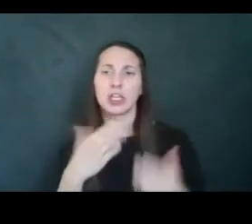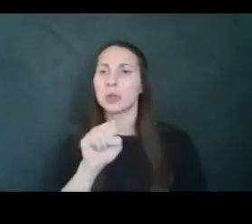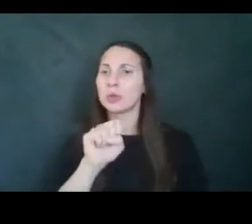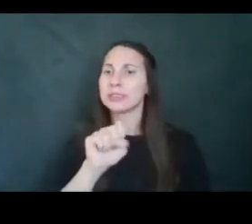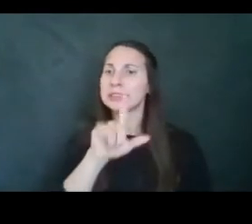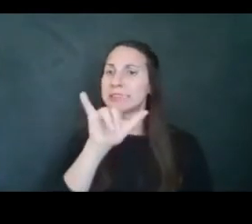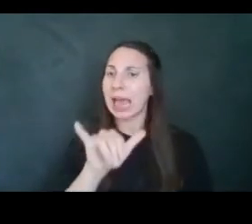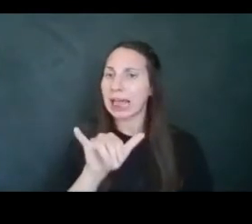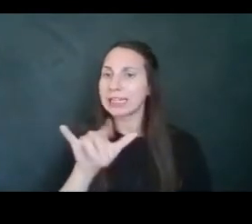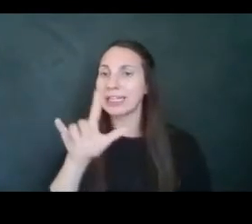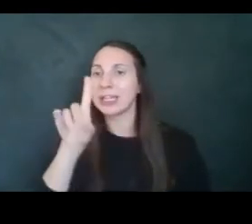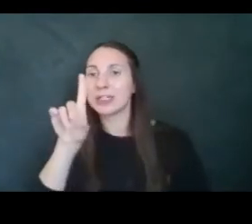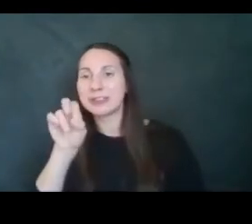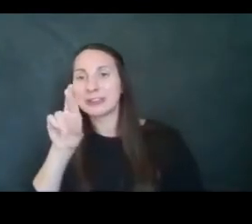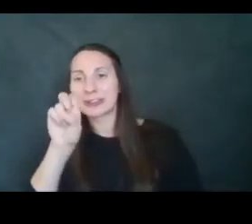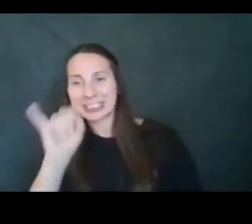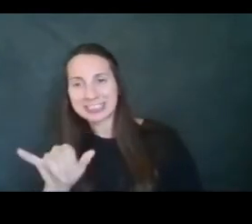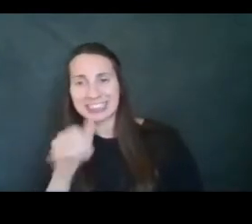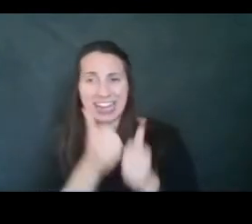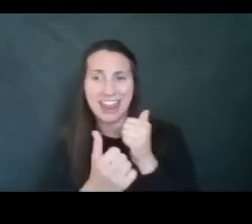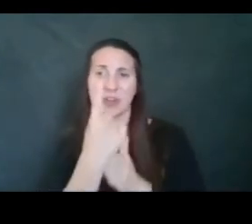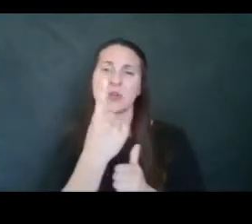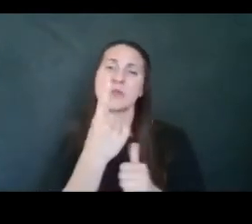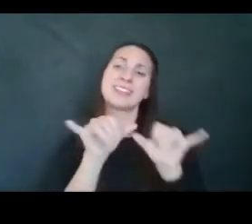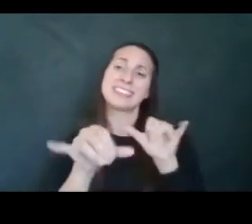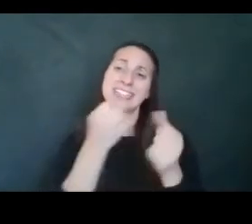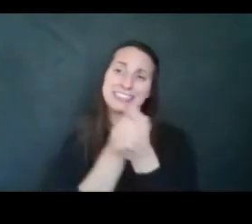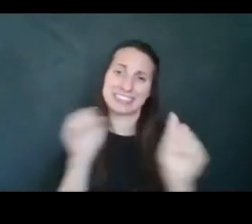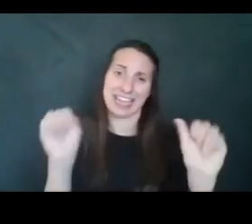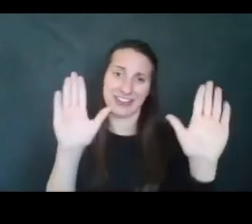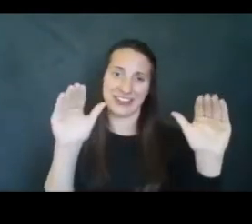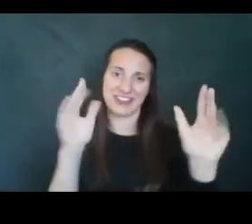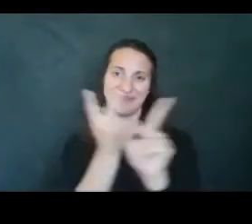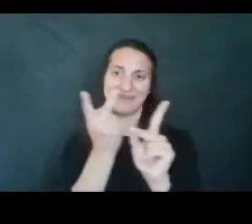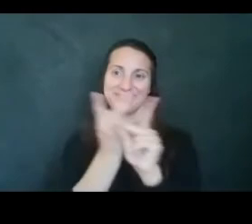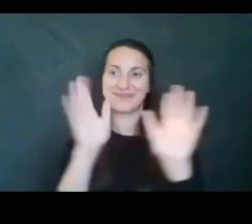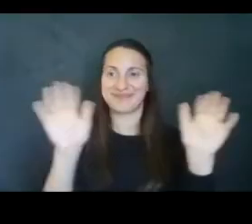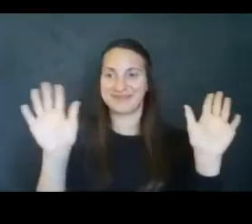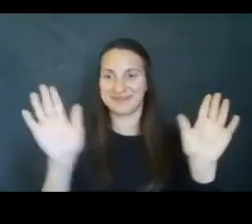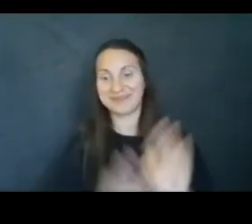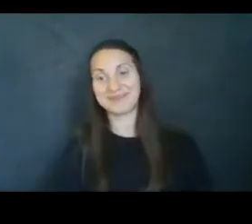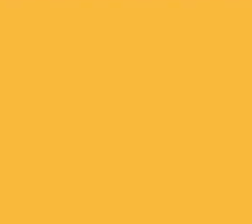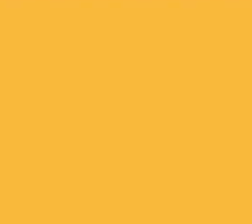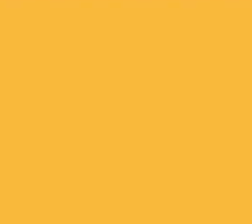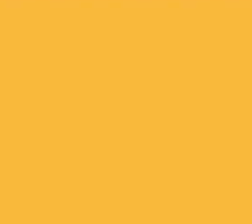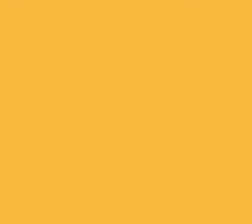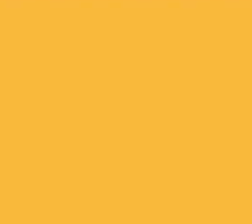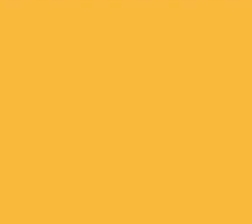Dorsey, and everybody be well and stay safe. Thank you all.